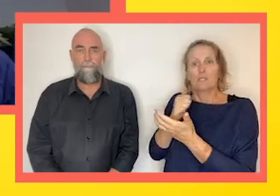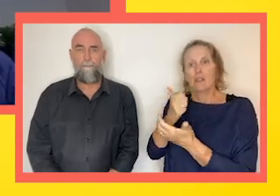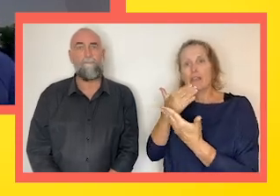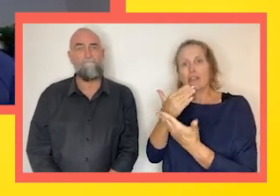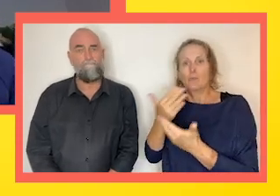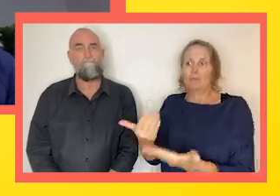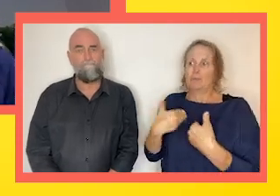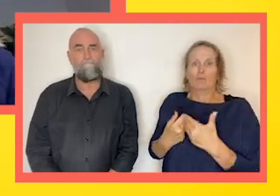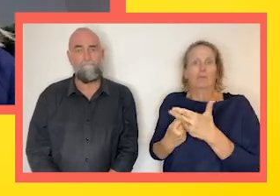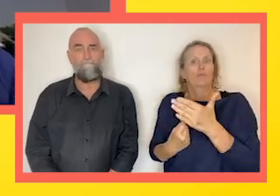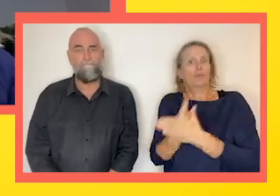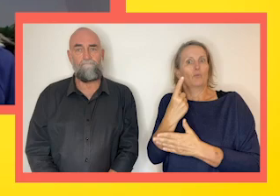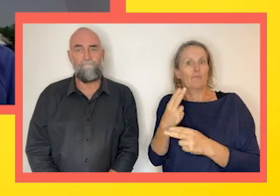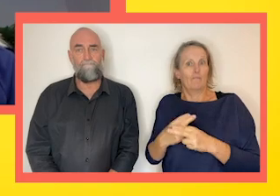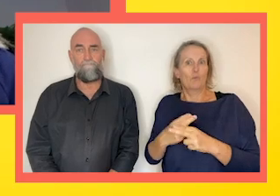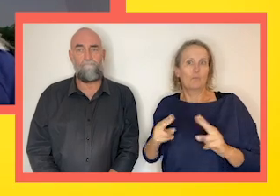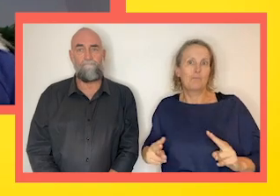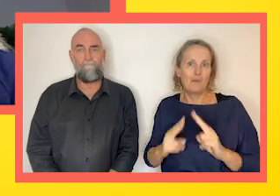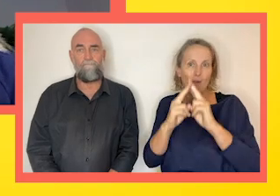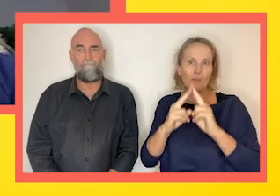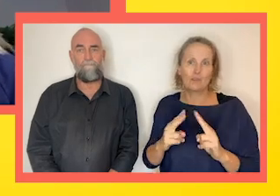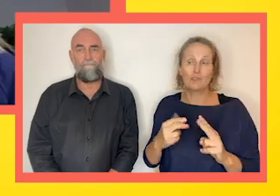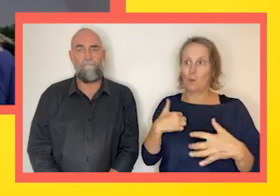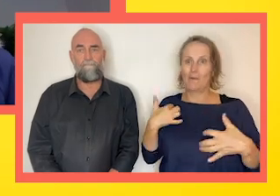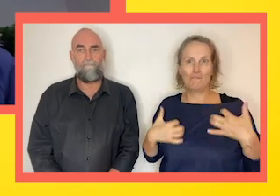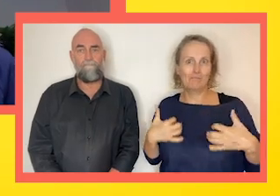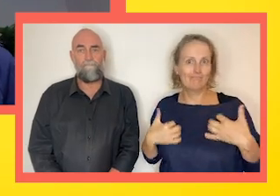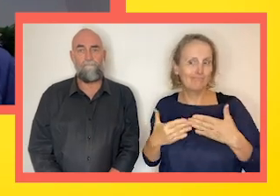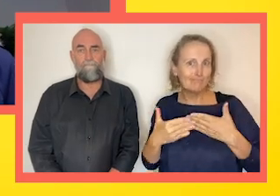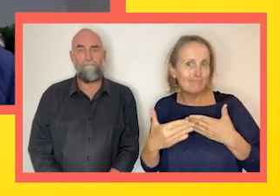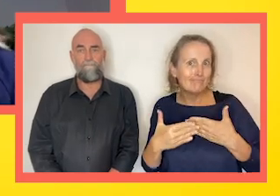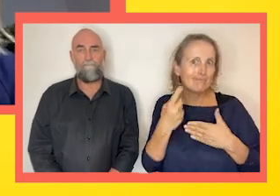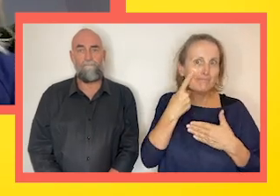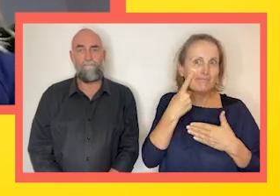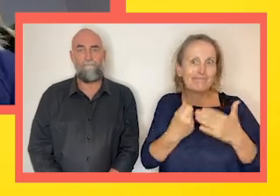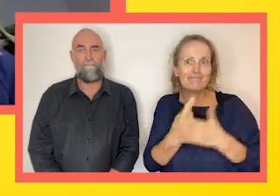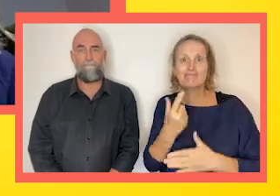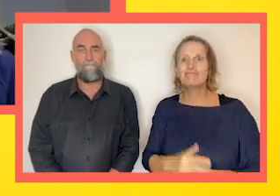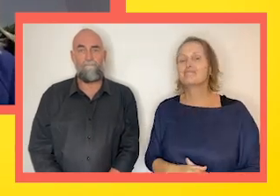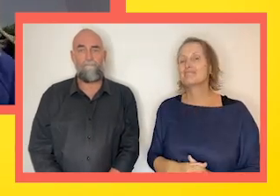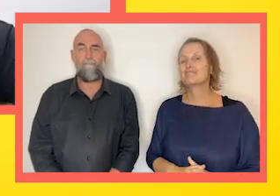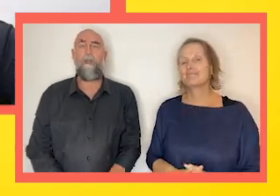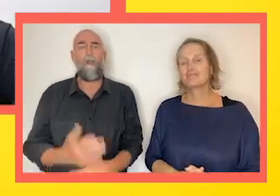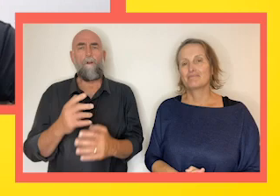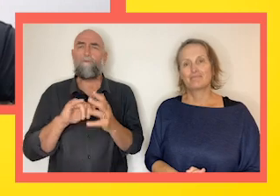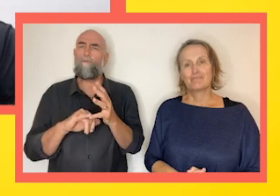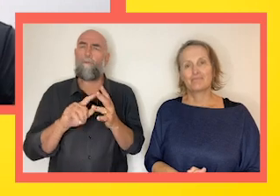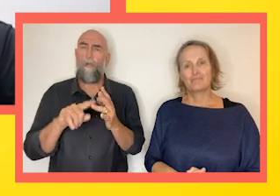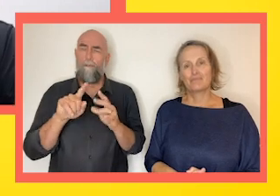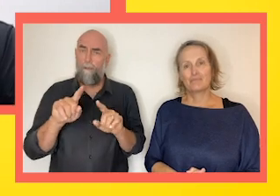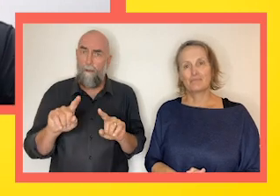that and to have this opportunity presented. So yeah, keen to see what happens in the coming months. Is